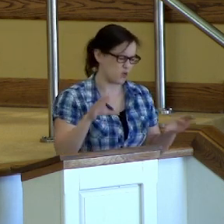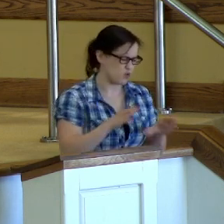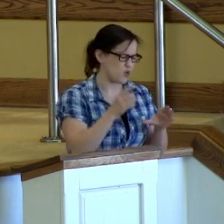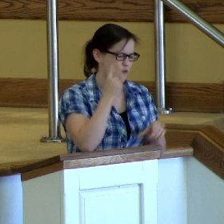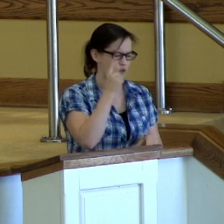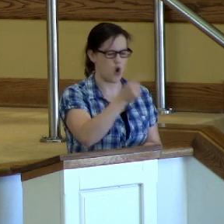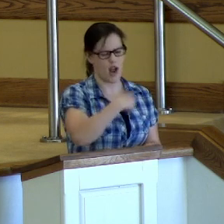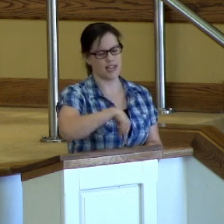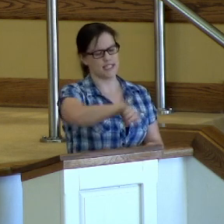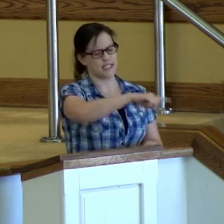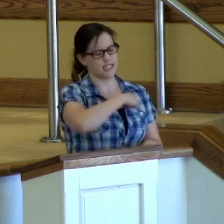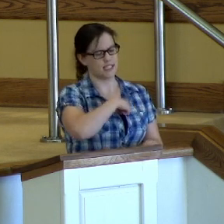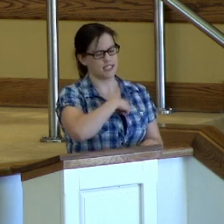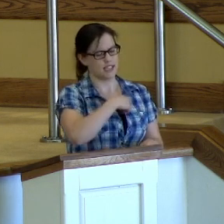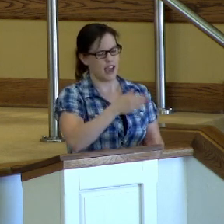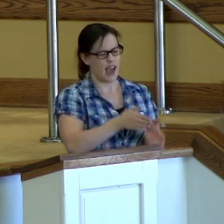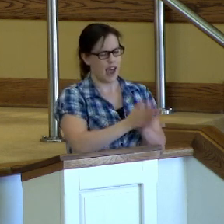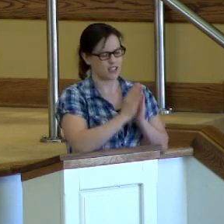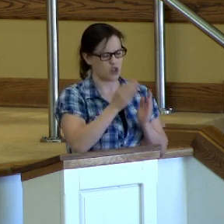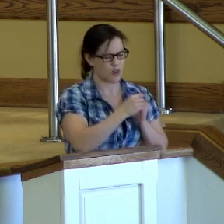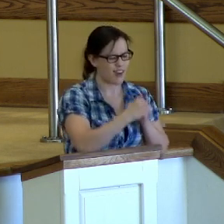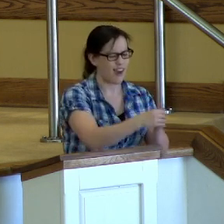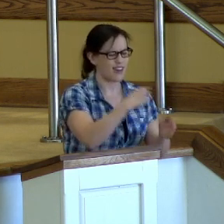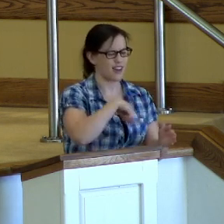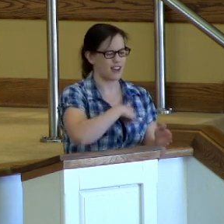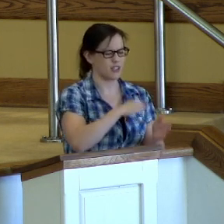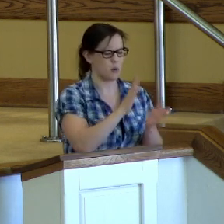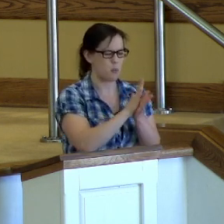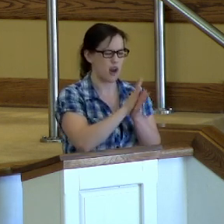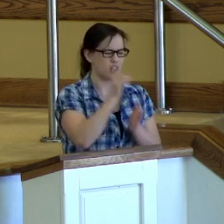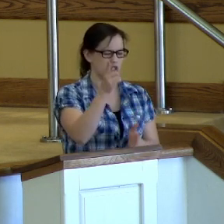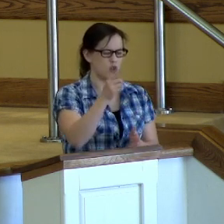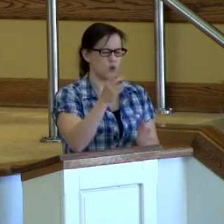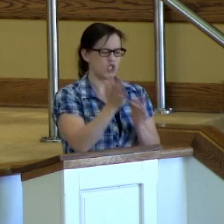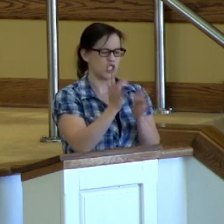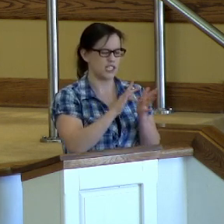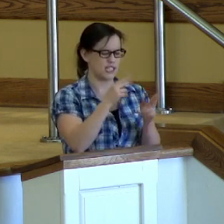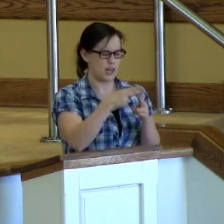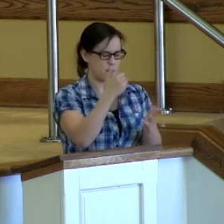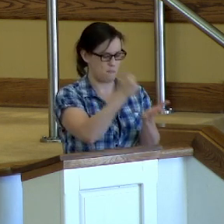guide and direct in all things. We want to give you the praise and the honor and the glory in Jesus' name, amen.